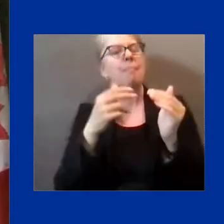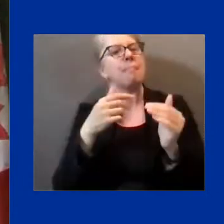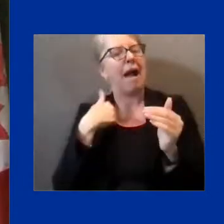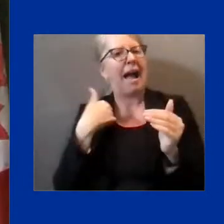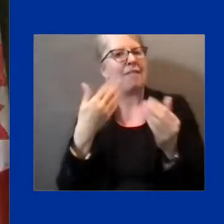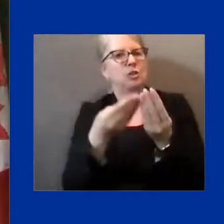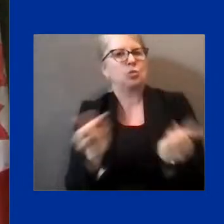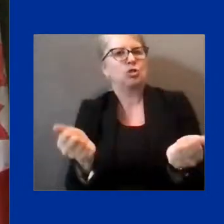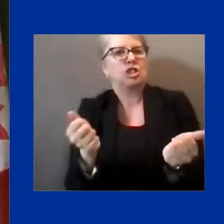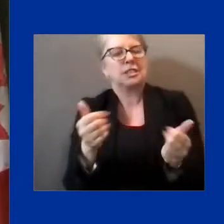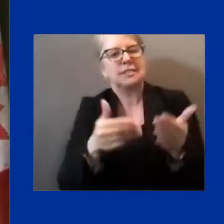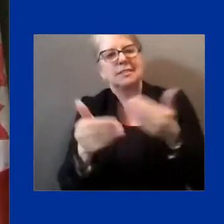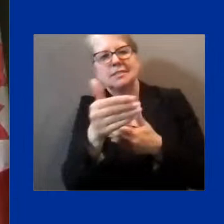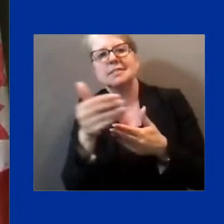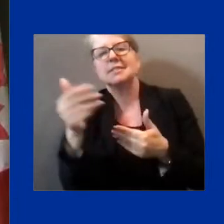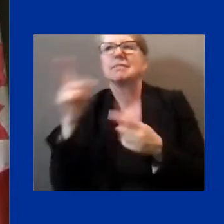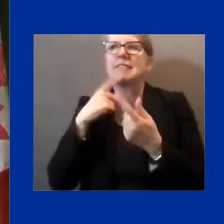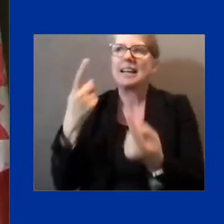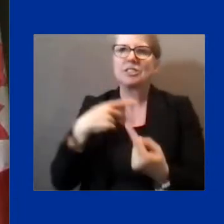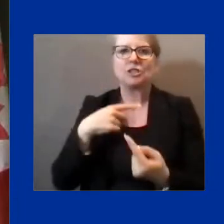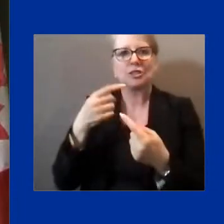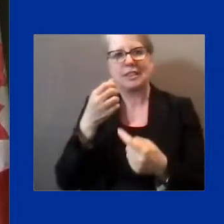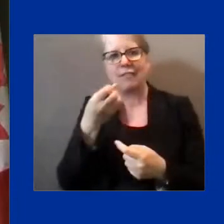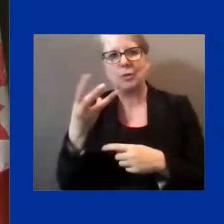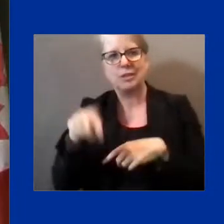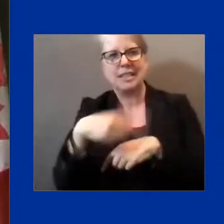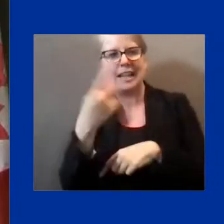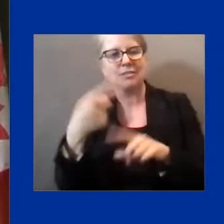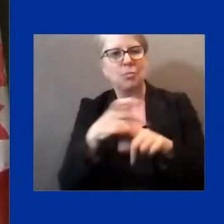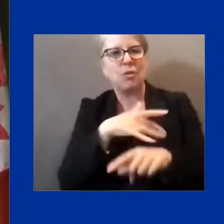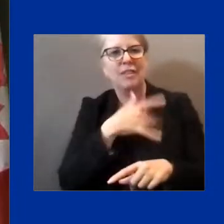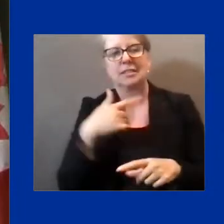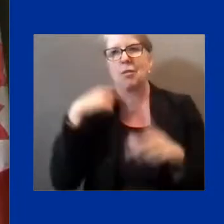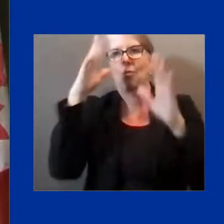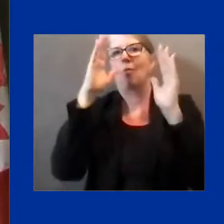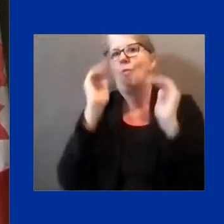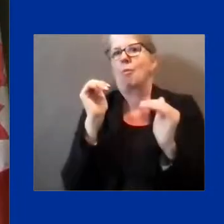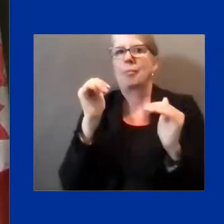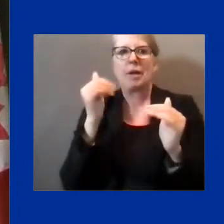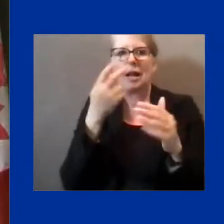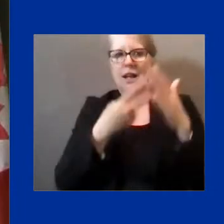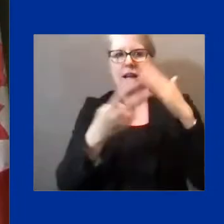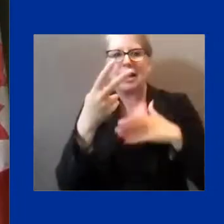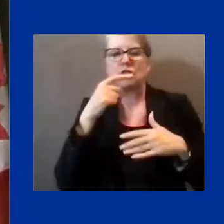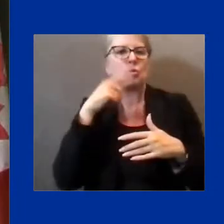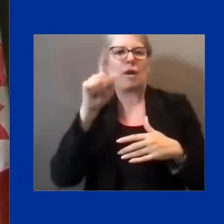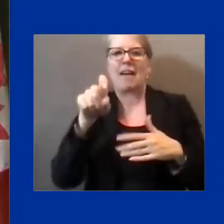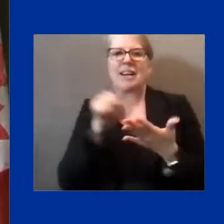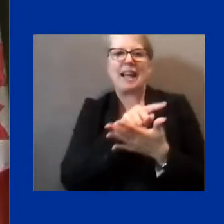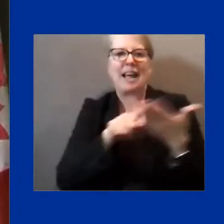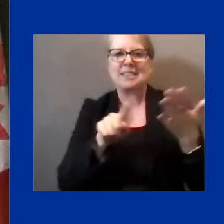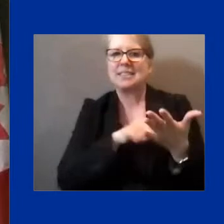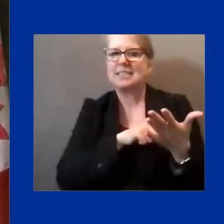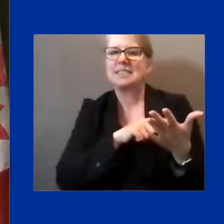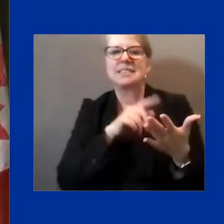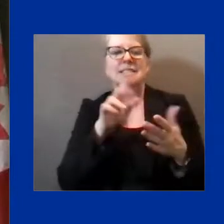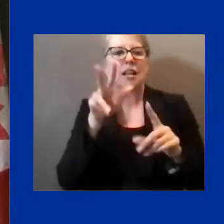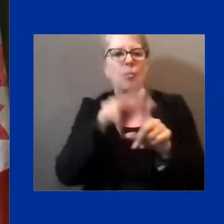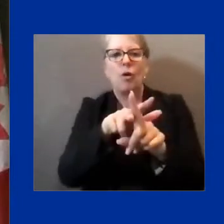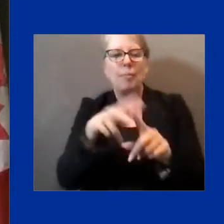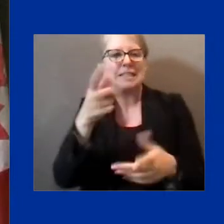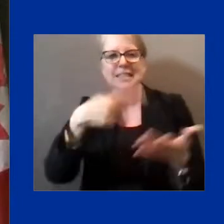this, and we'll see where that takes us. And I'm hoping that we don't end up having to cancel appointments or slow our pace